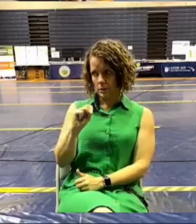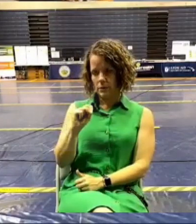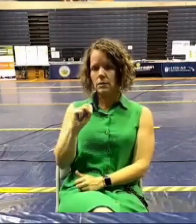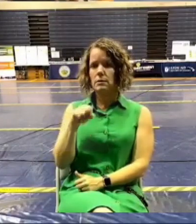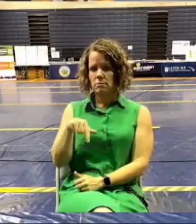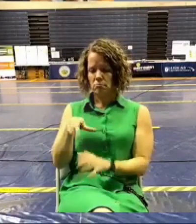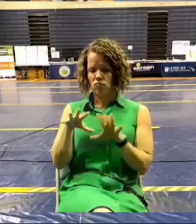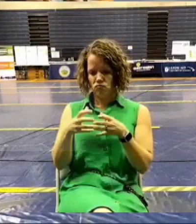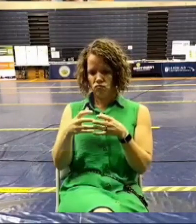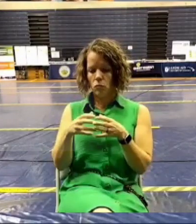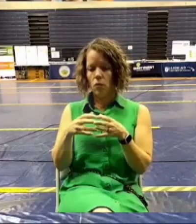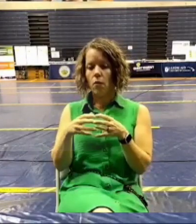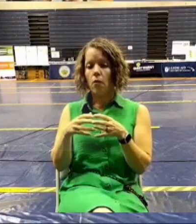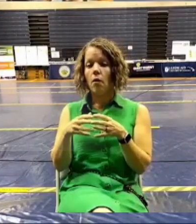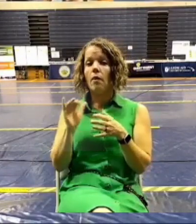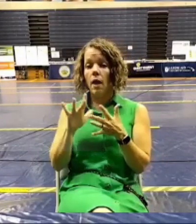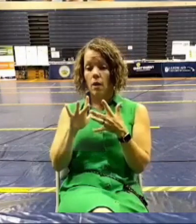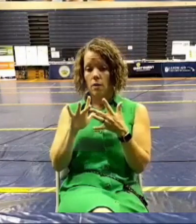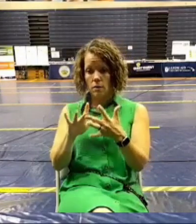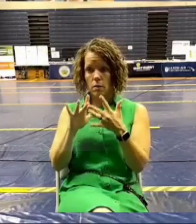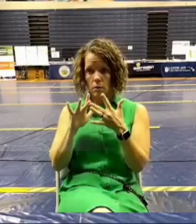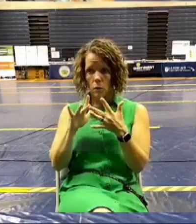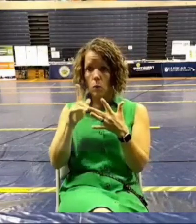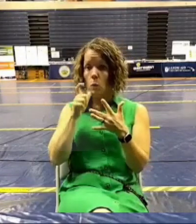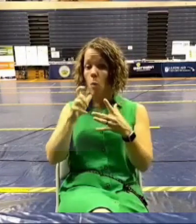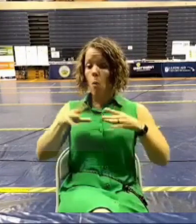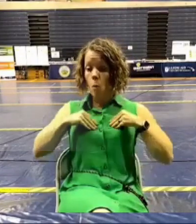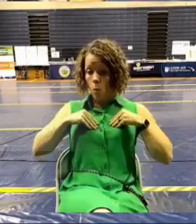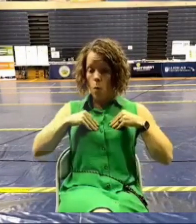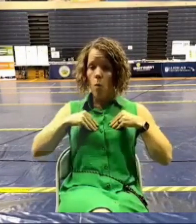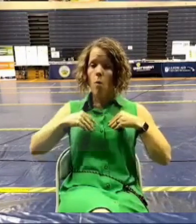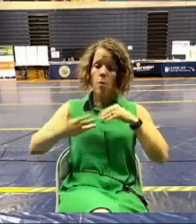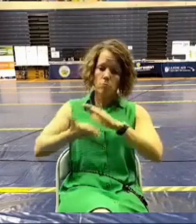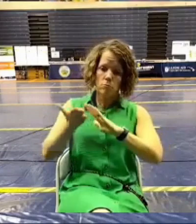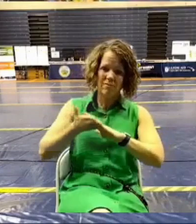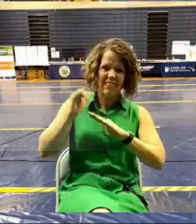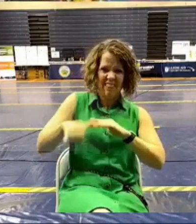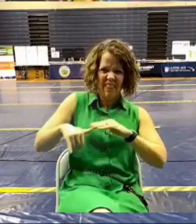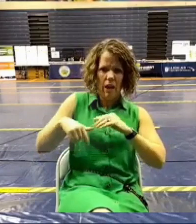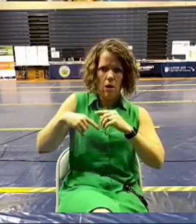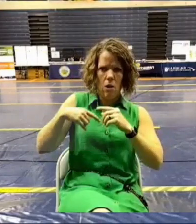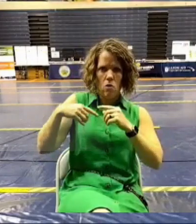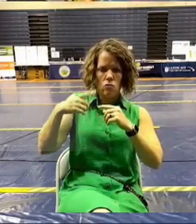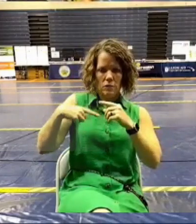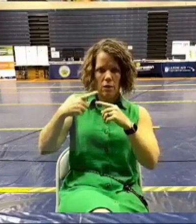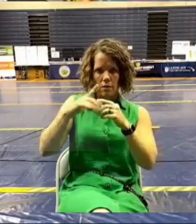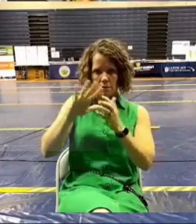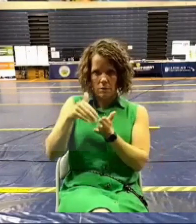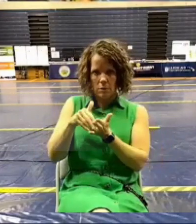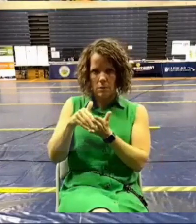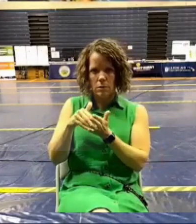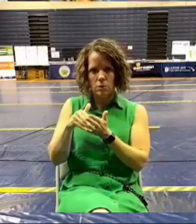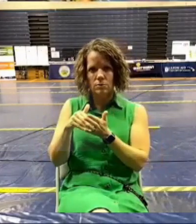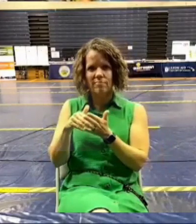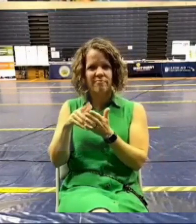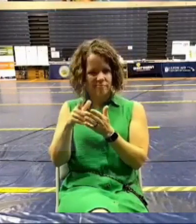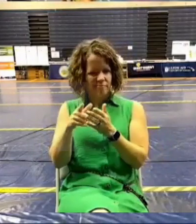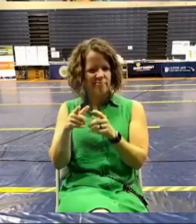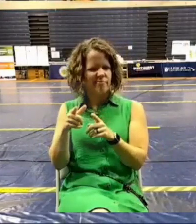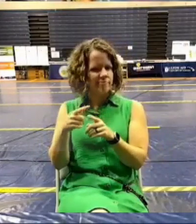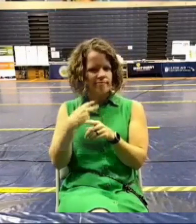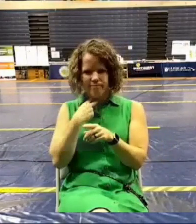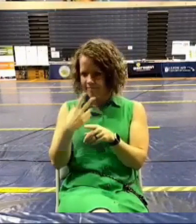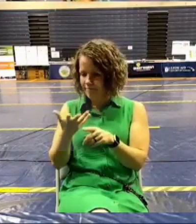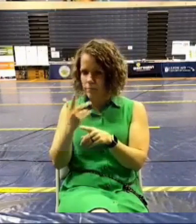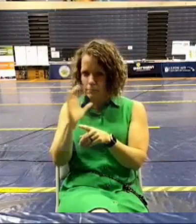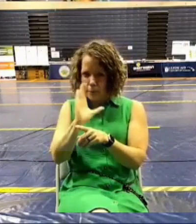division, and they have been in contact with the owner and the operator of that recycling center. They are trying to find another site on the